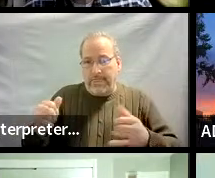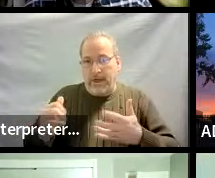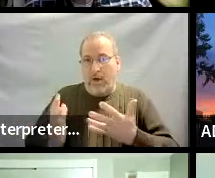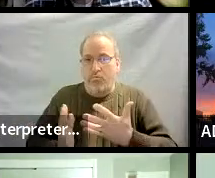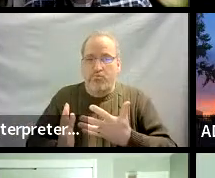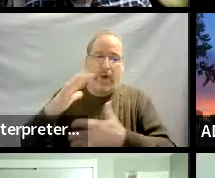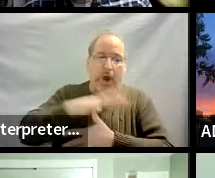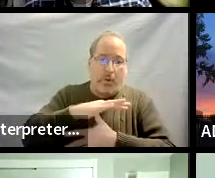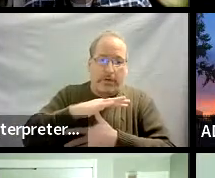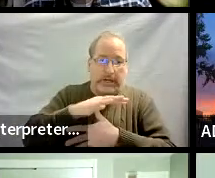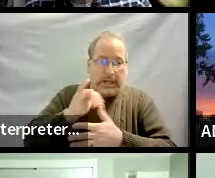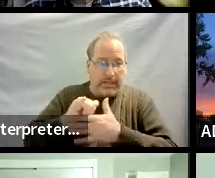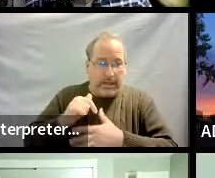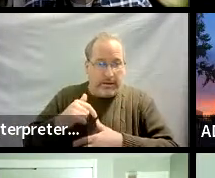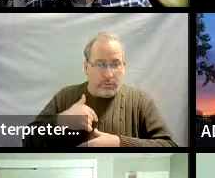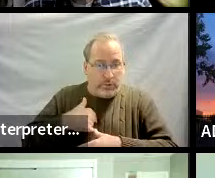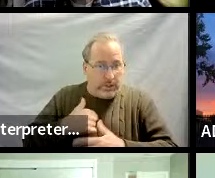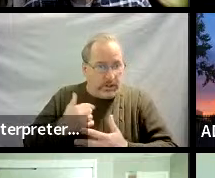that we're looking into?